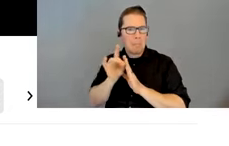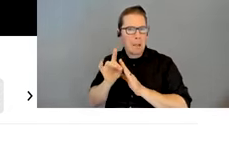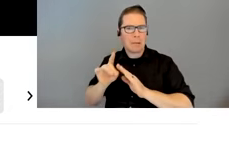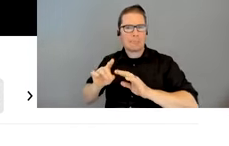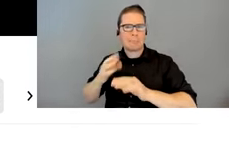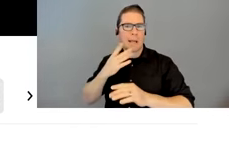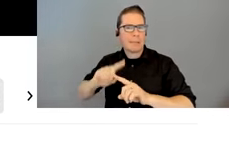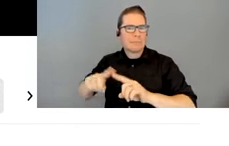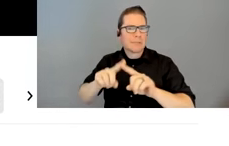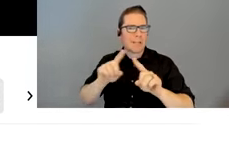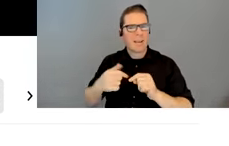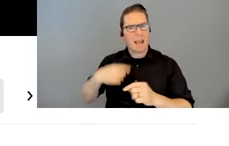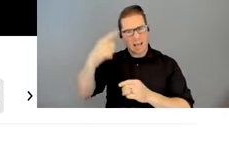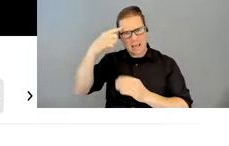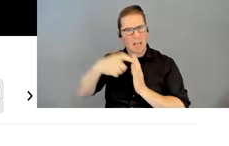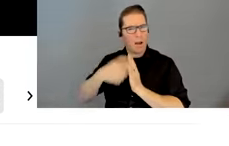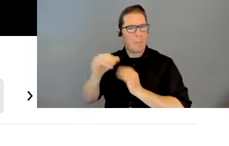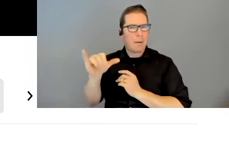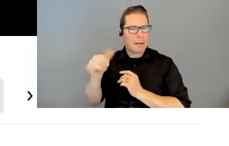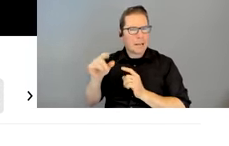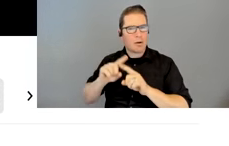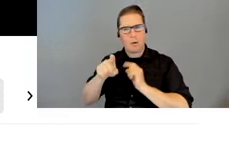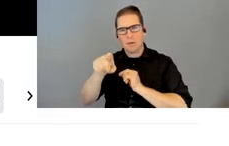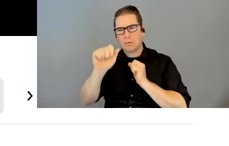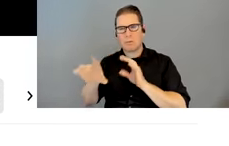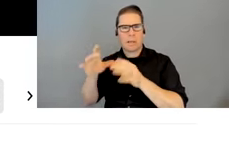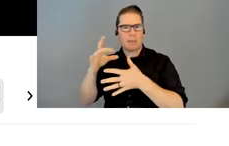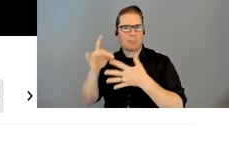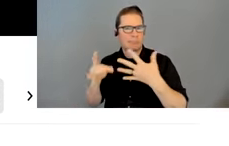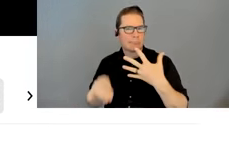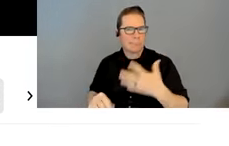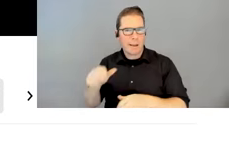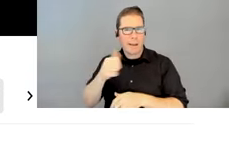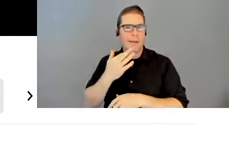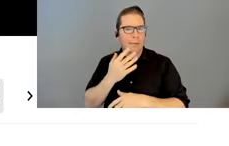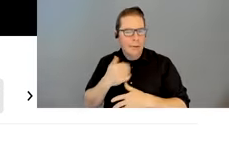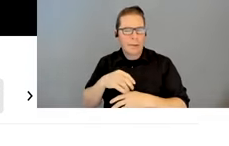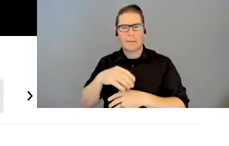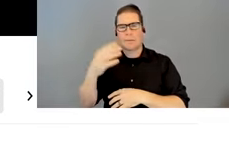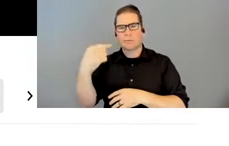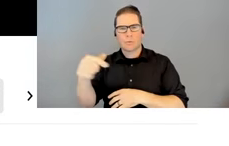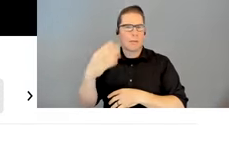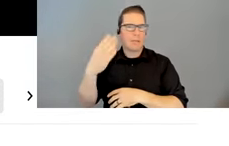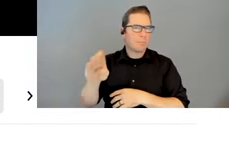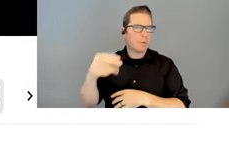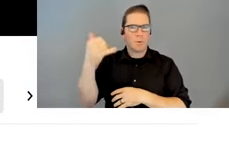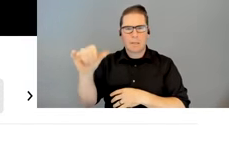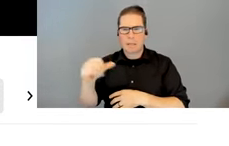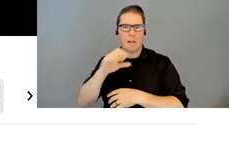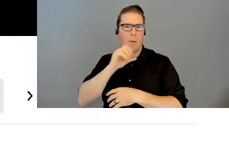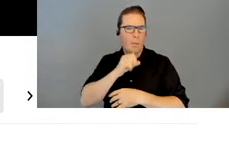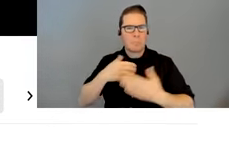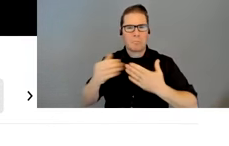blue or pink or orange. And then you can type a little note there of what brought you here